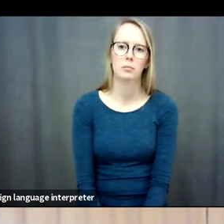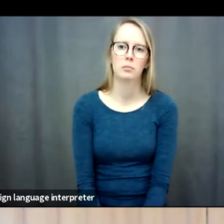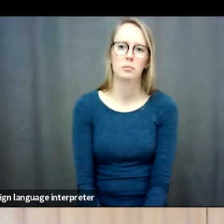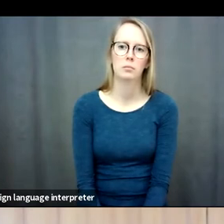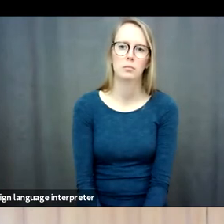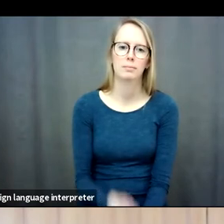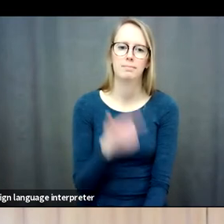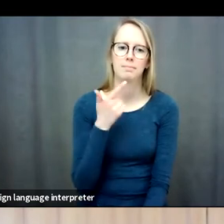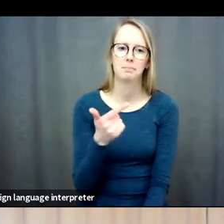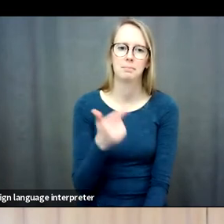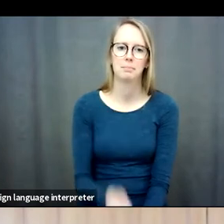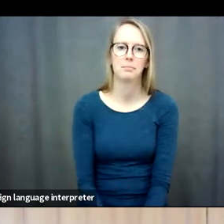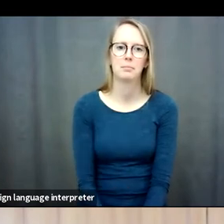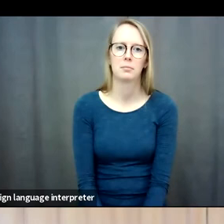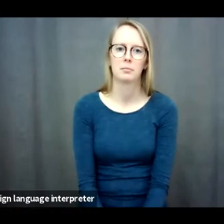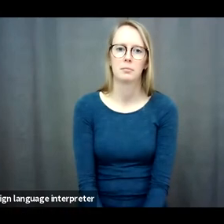Thank you.